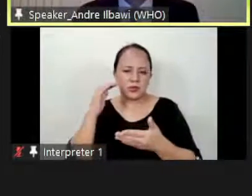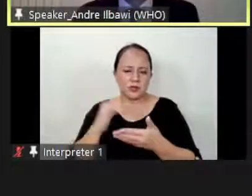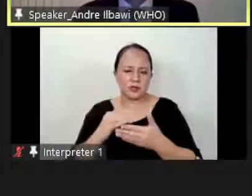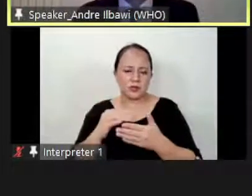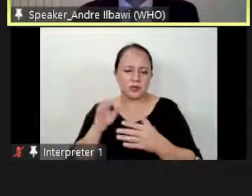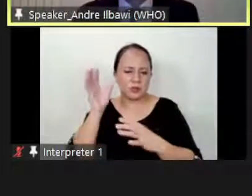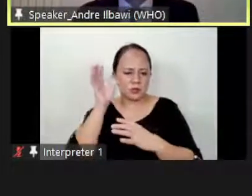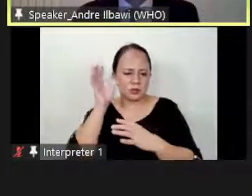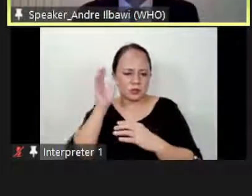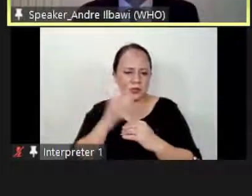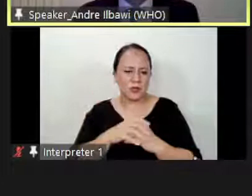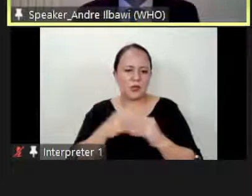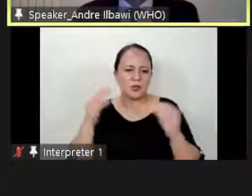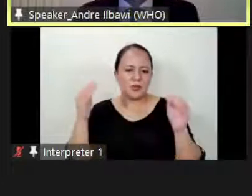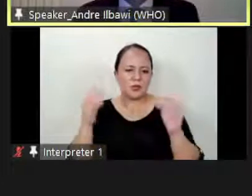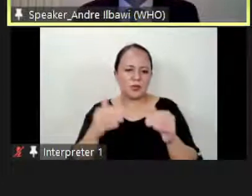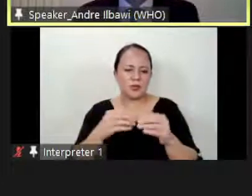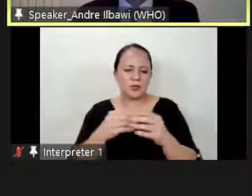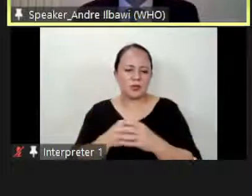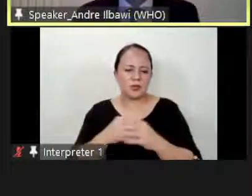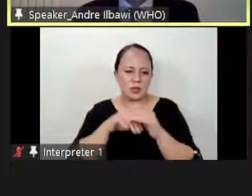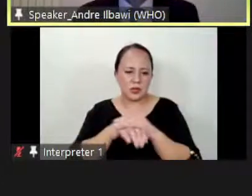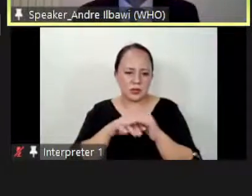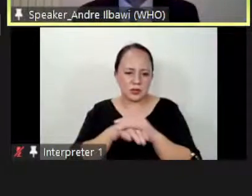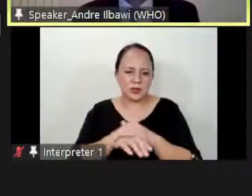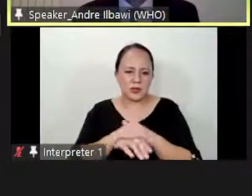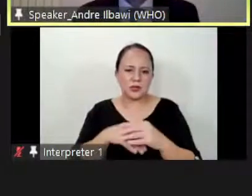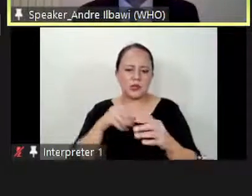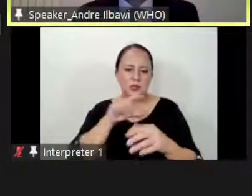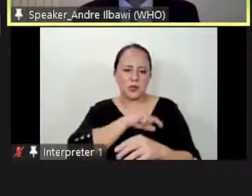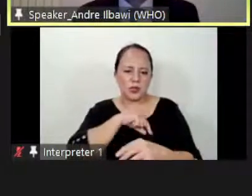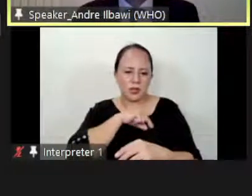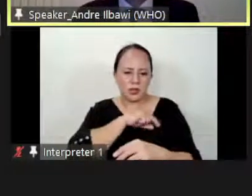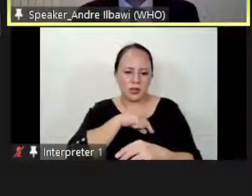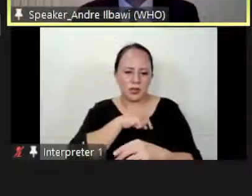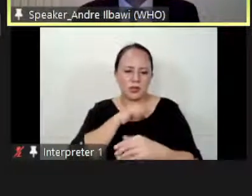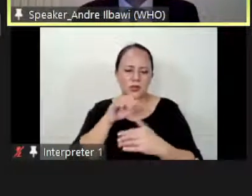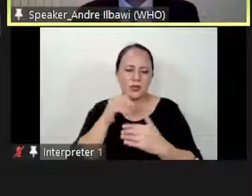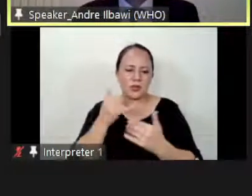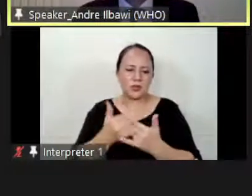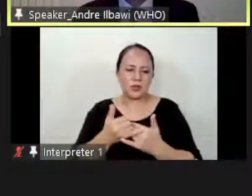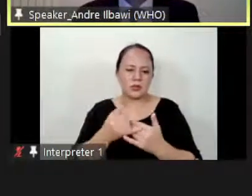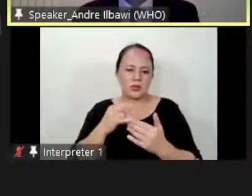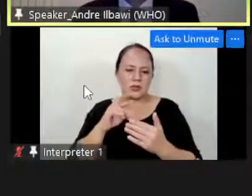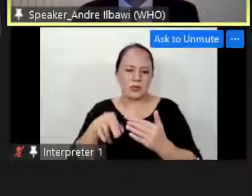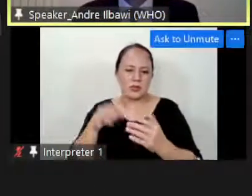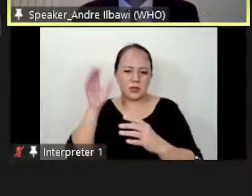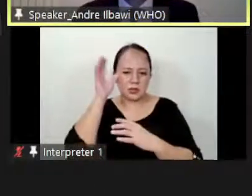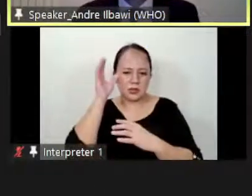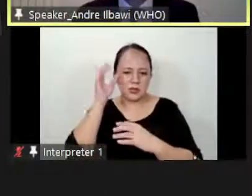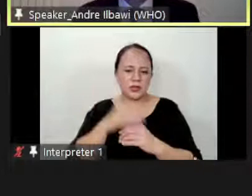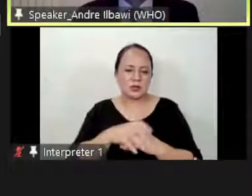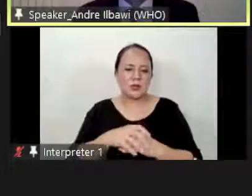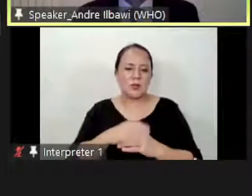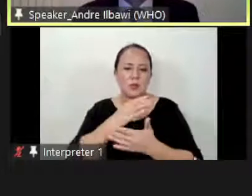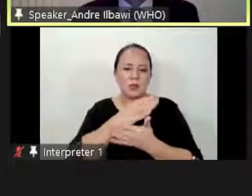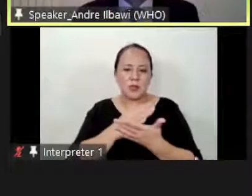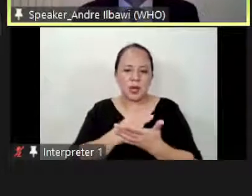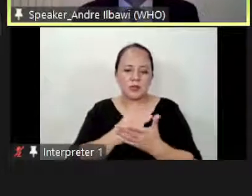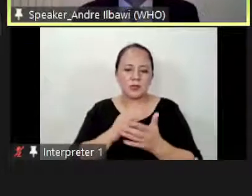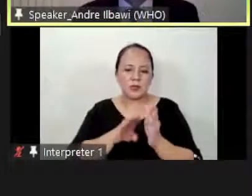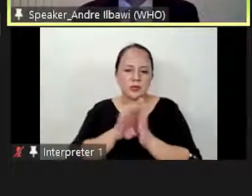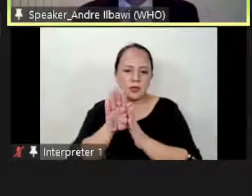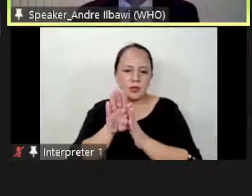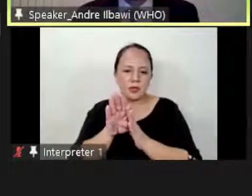cancer. Focusing on improving access, improving quality, and ultimately to realize that cancer is part of a